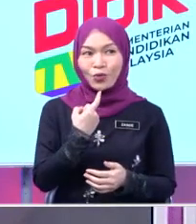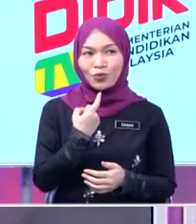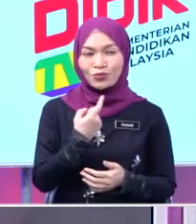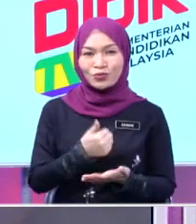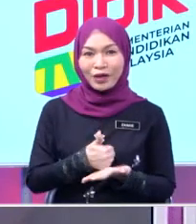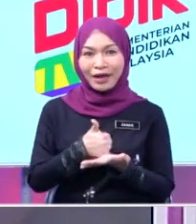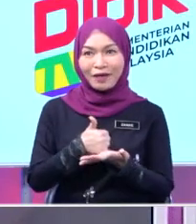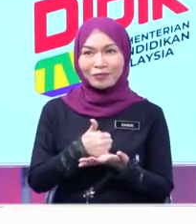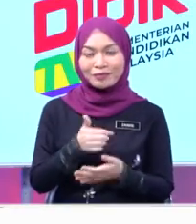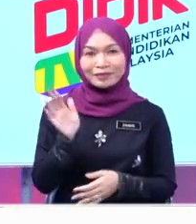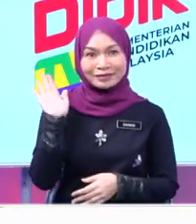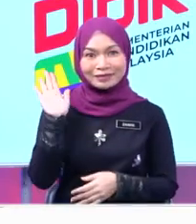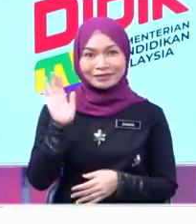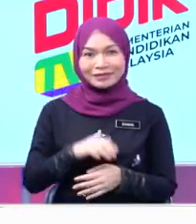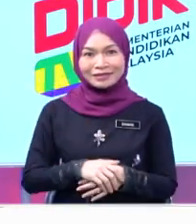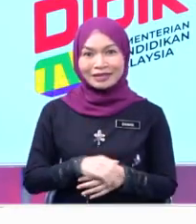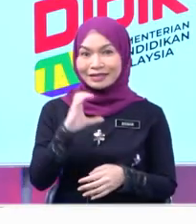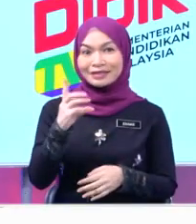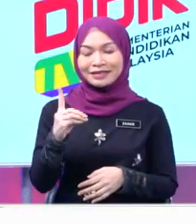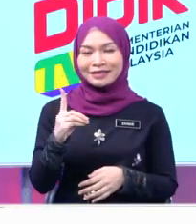All right. CD.